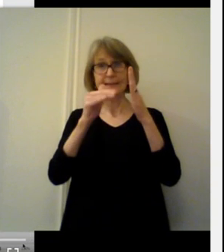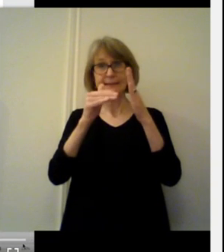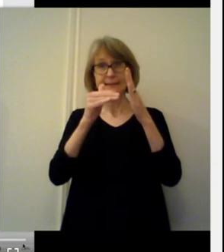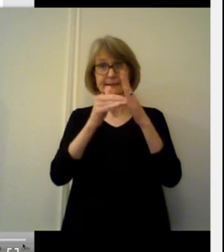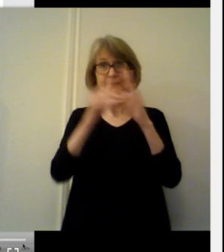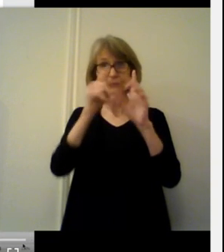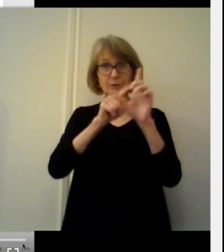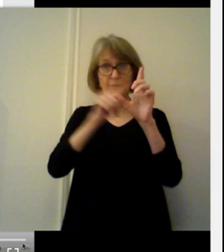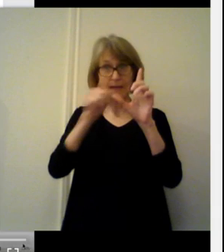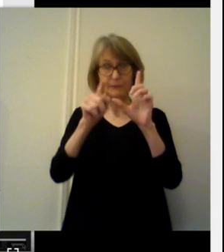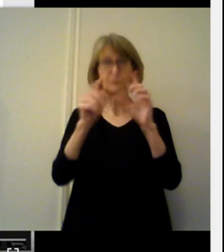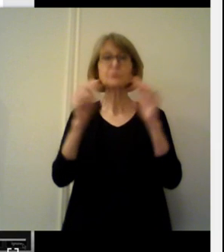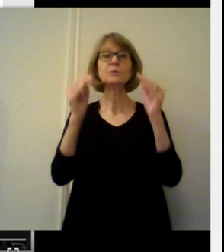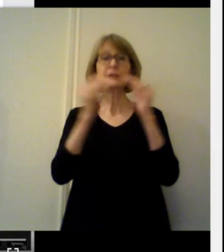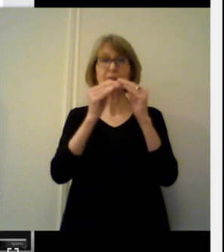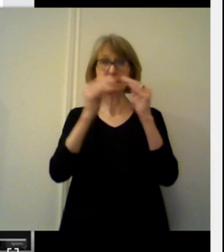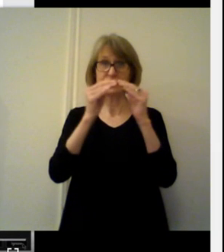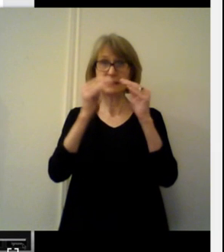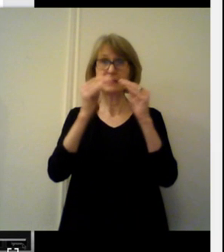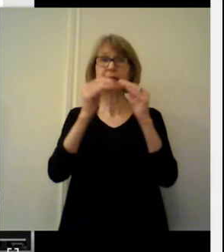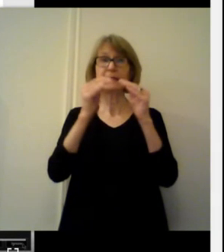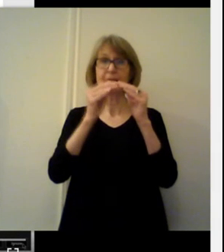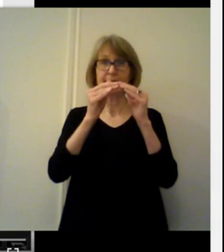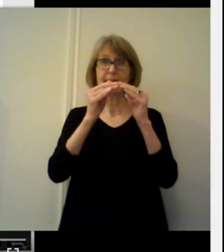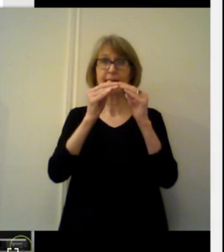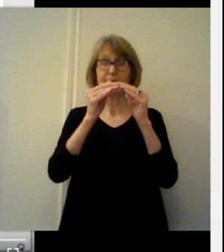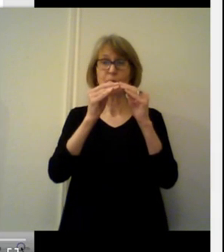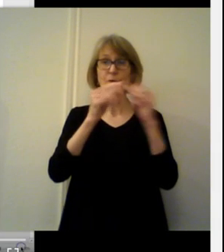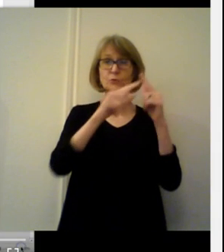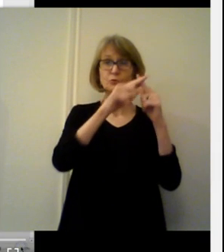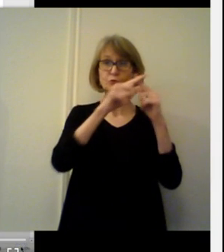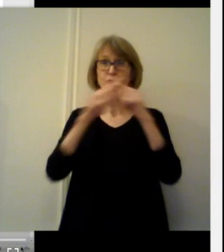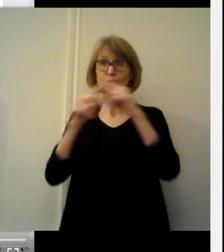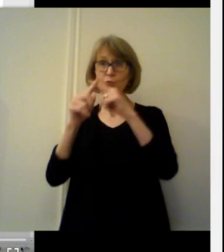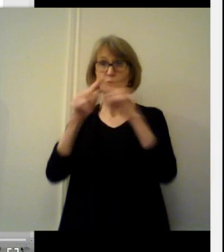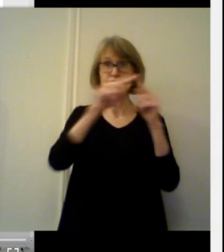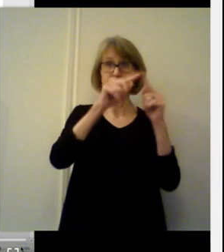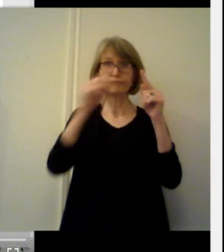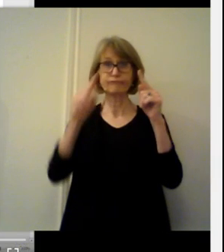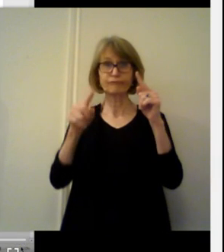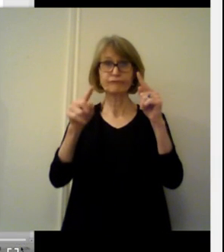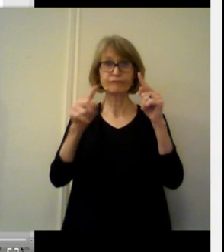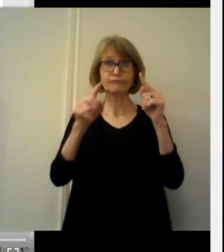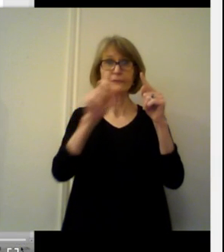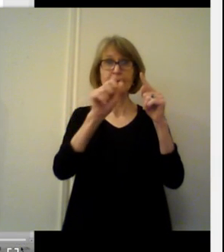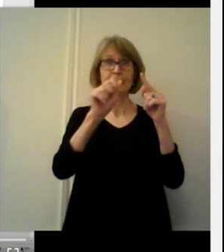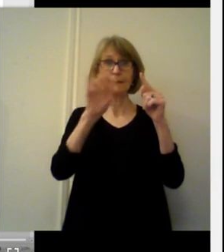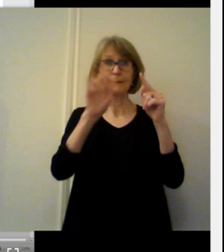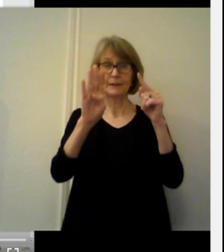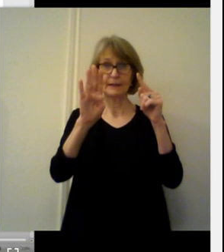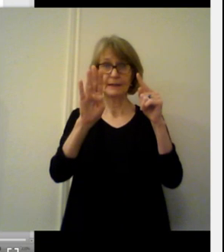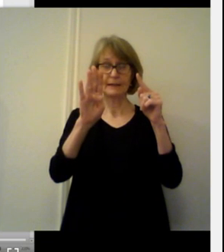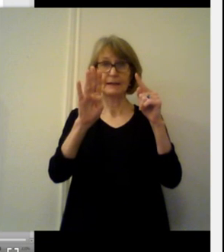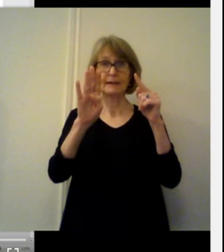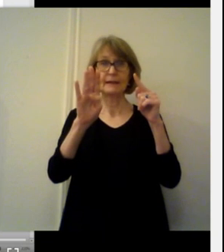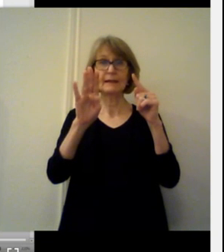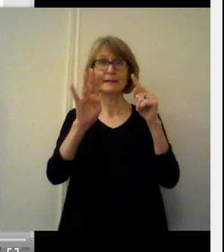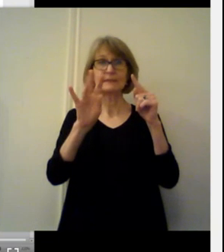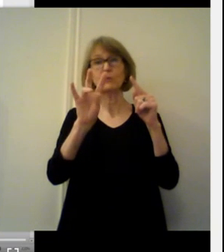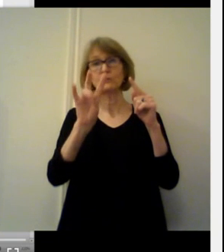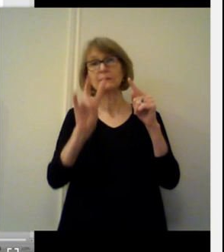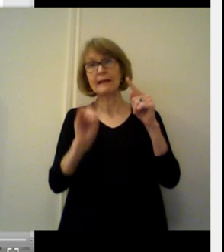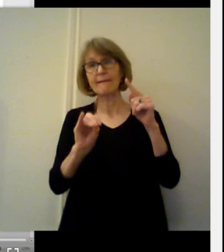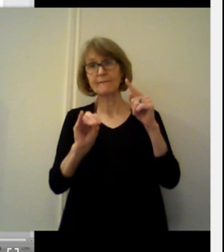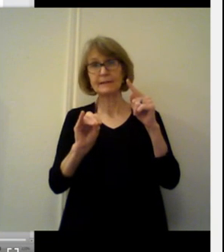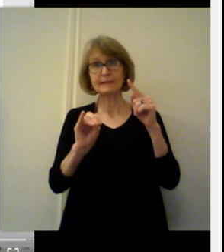equal, which is going to be 70 degrees. All right, 70 degrees. Okay, and